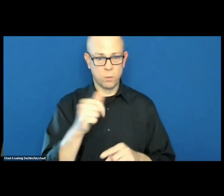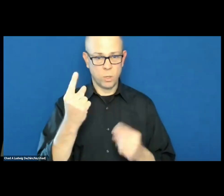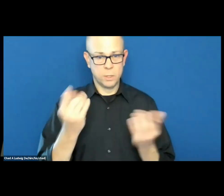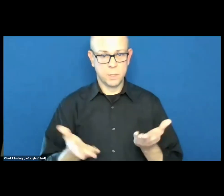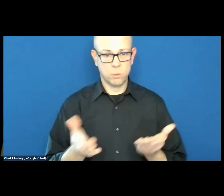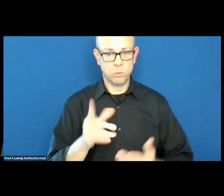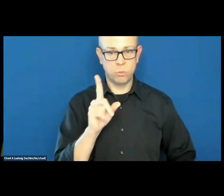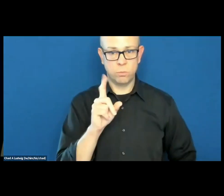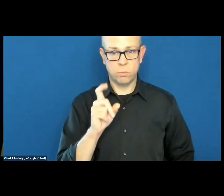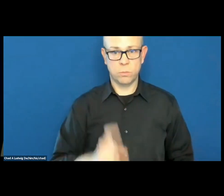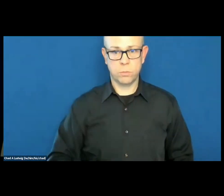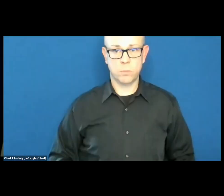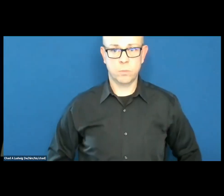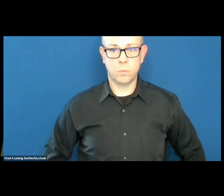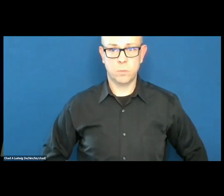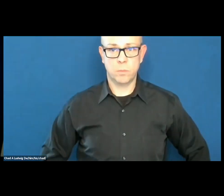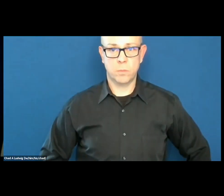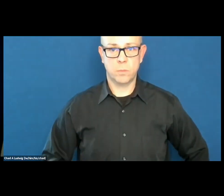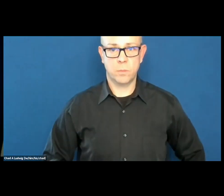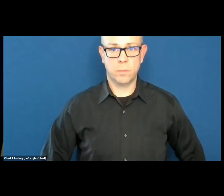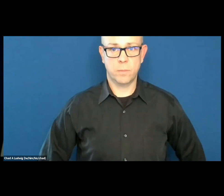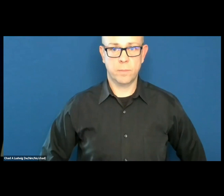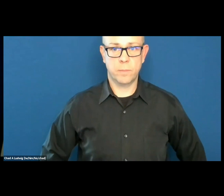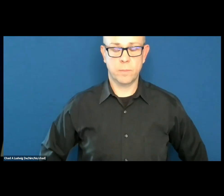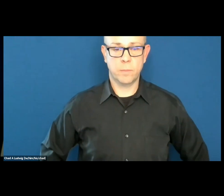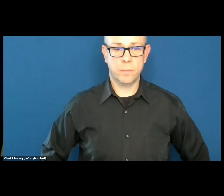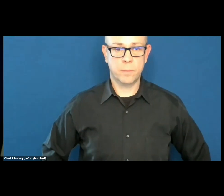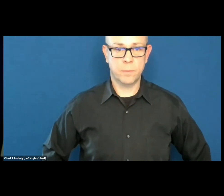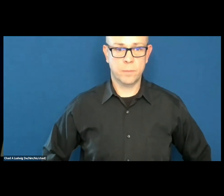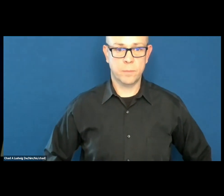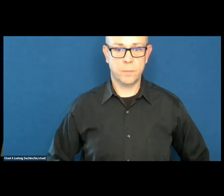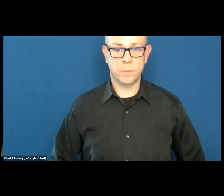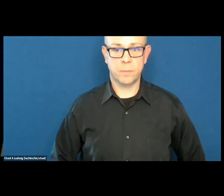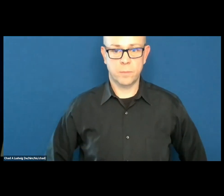Okay, so any last questions before we wrap up?